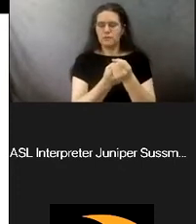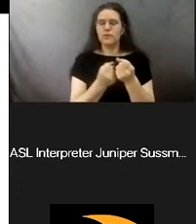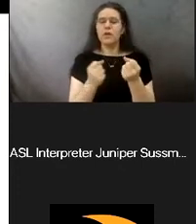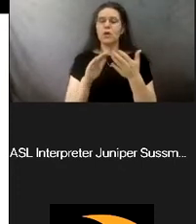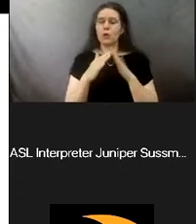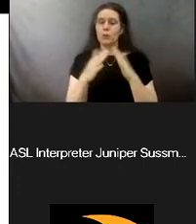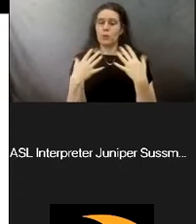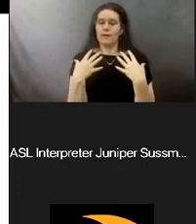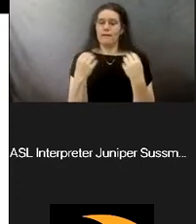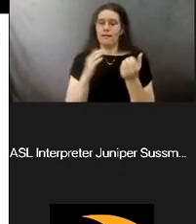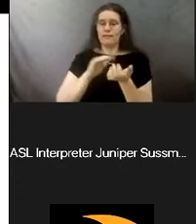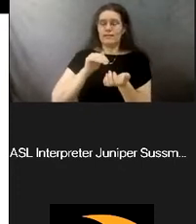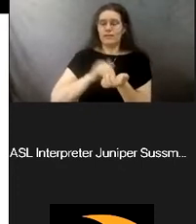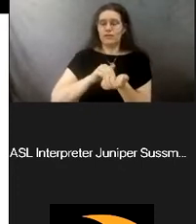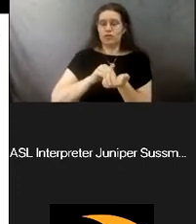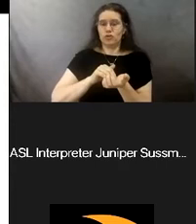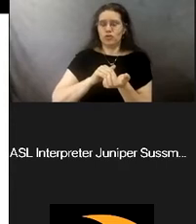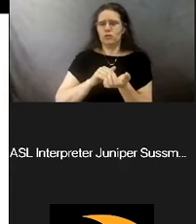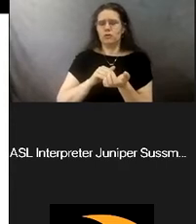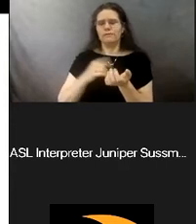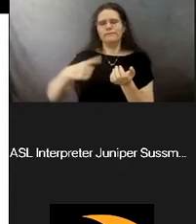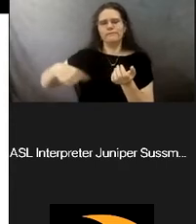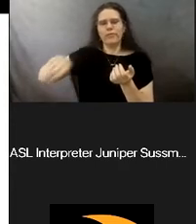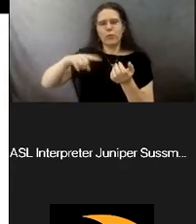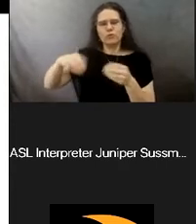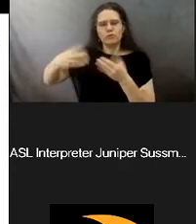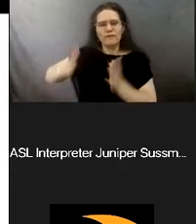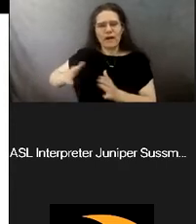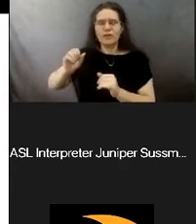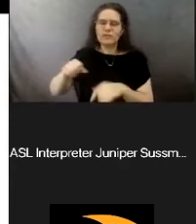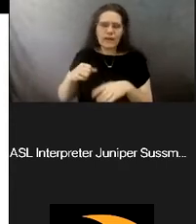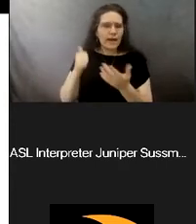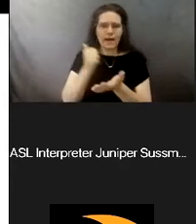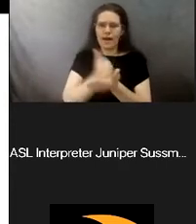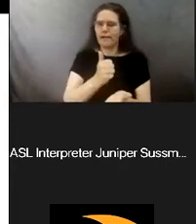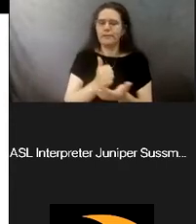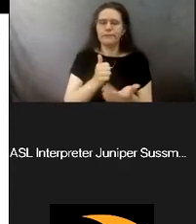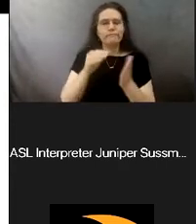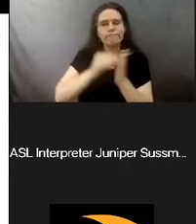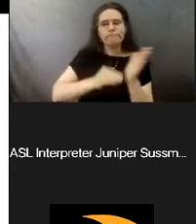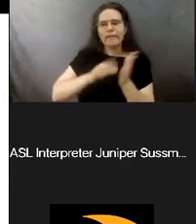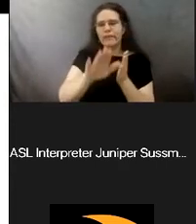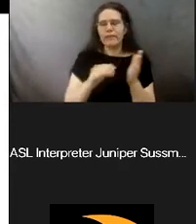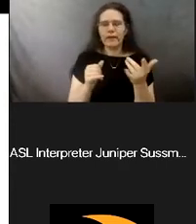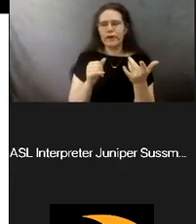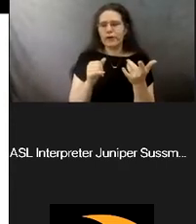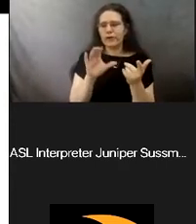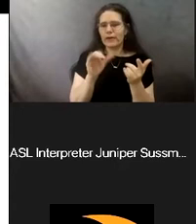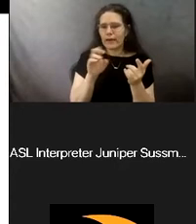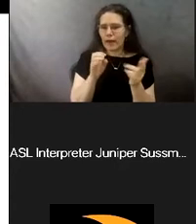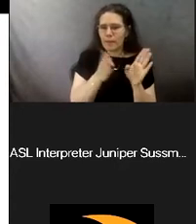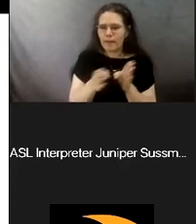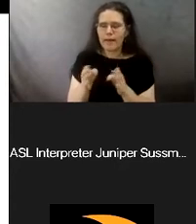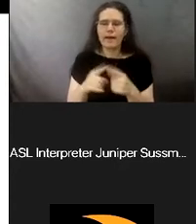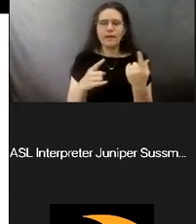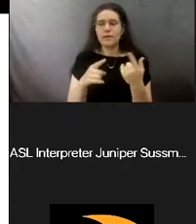the healthcare providers, can play active supports by completing the medical care plans, school forms, answering questions from school personnel.